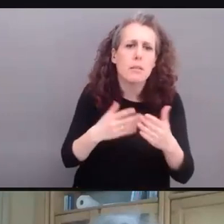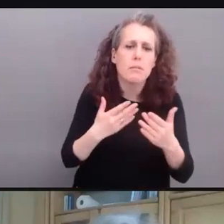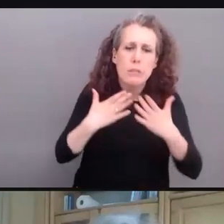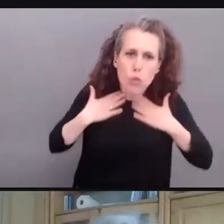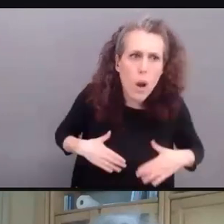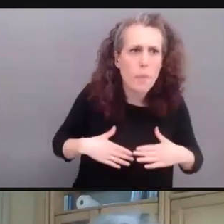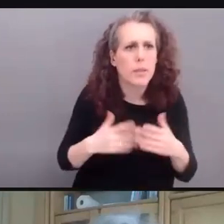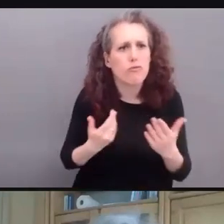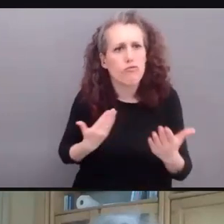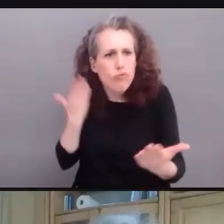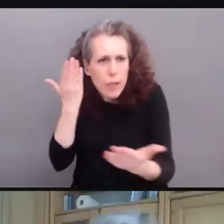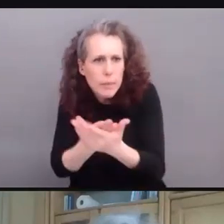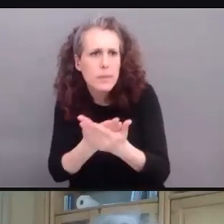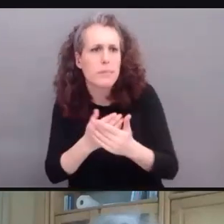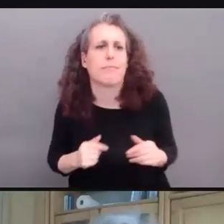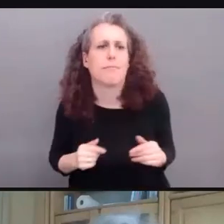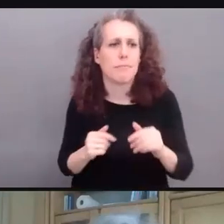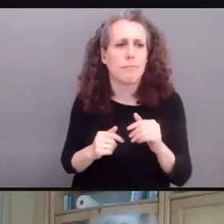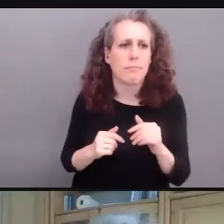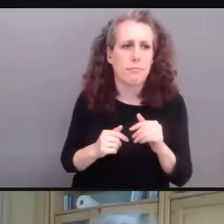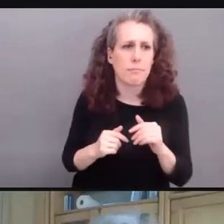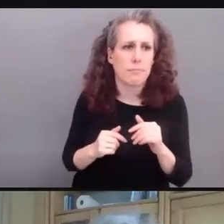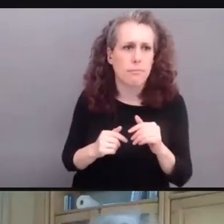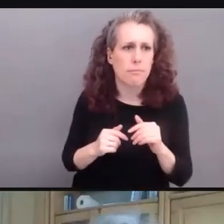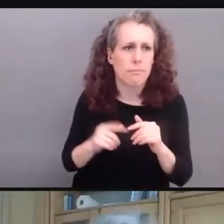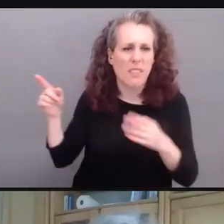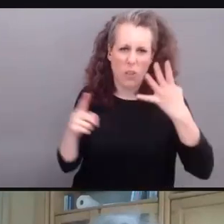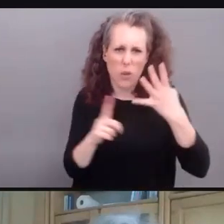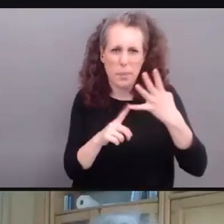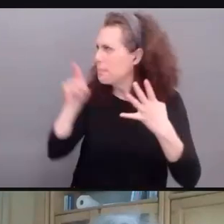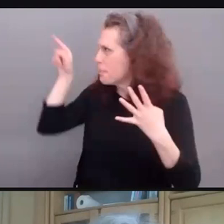and in the later part is dealing